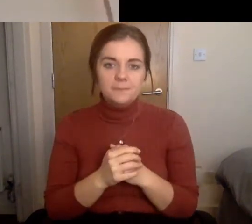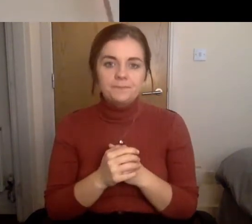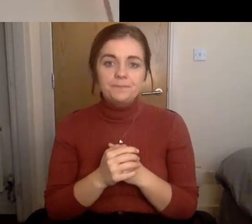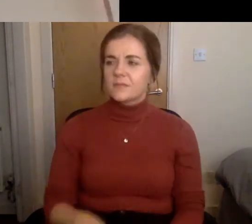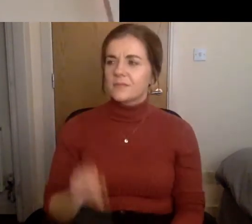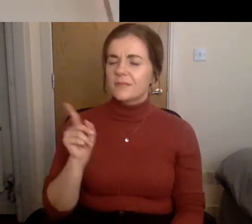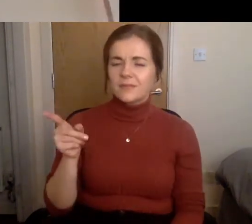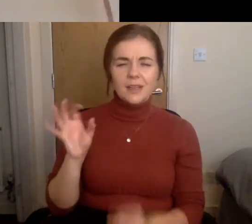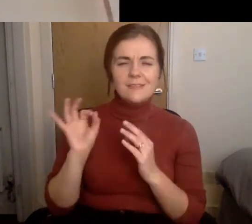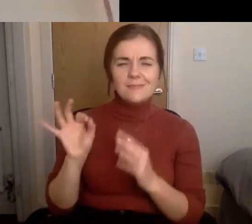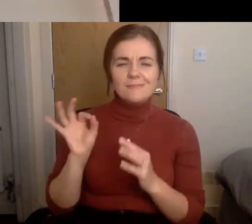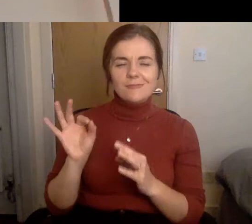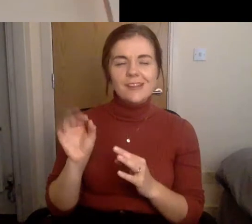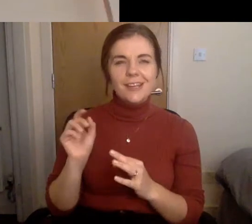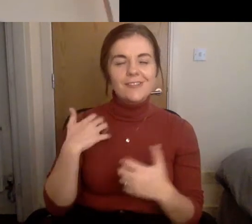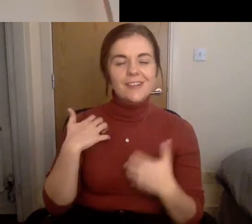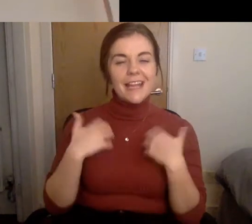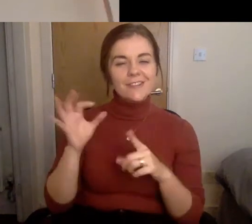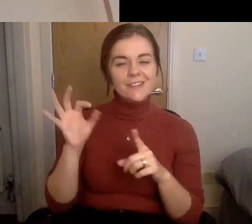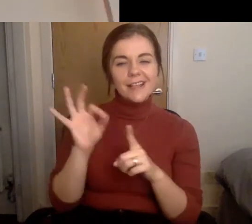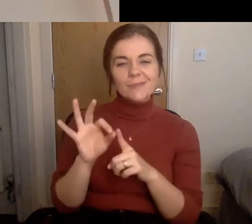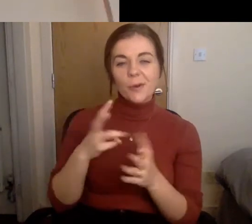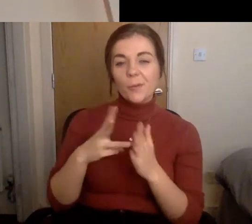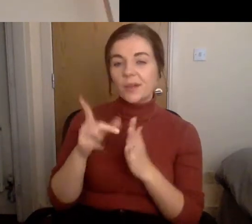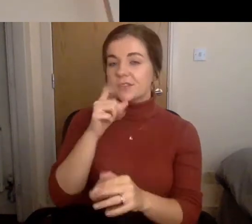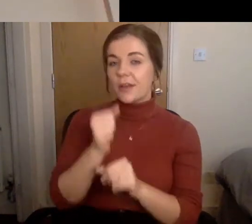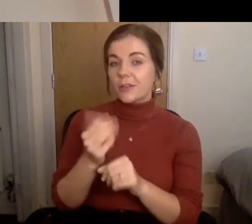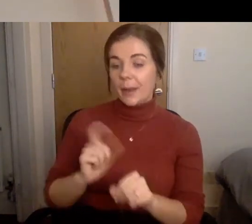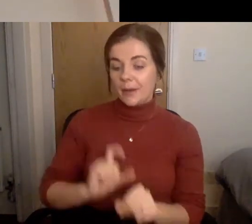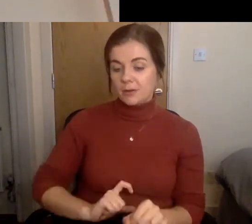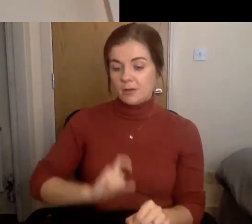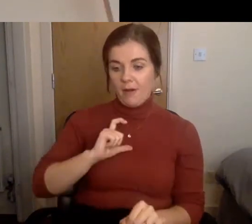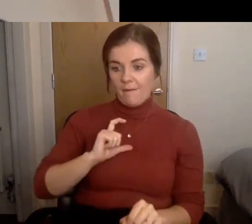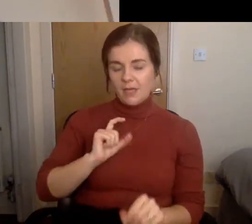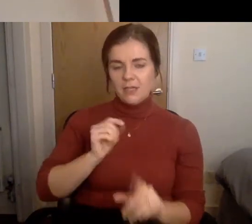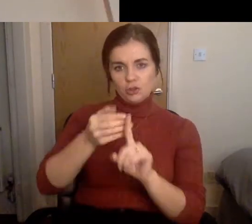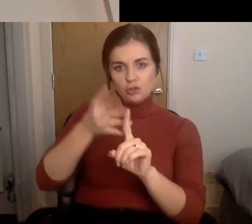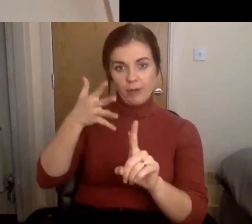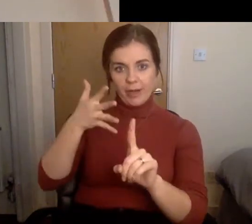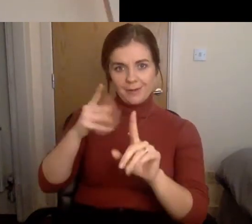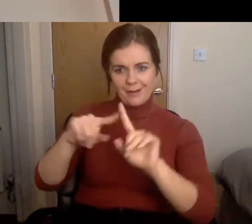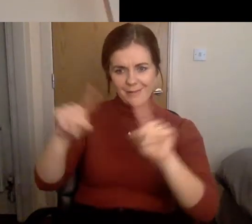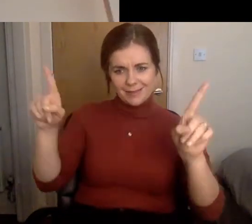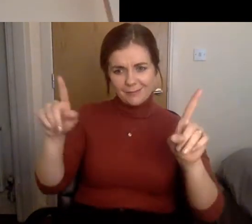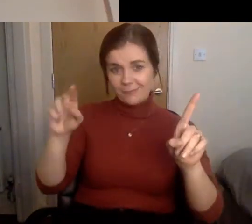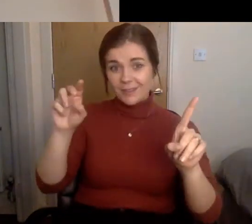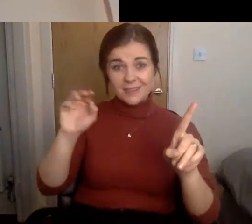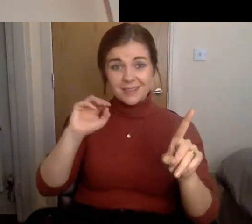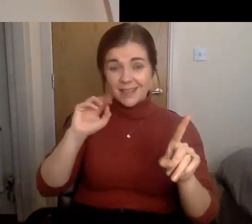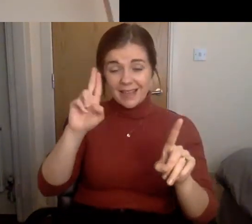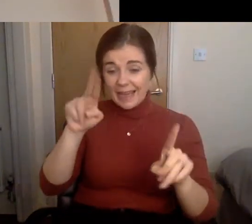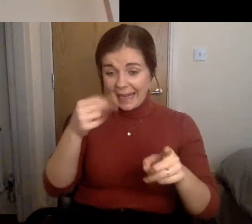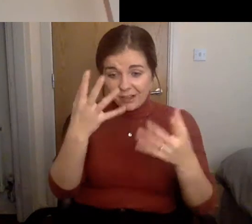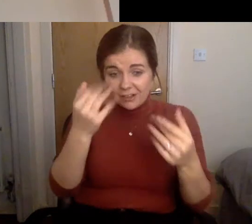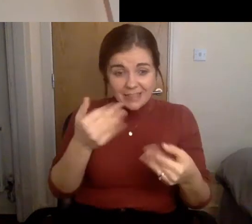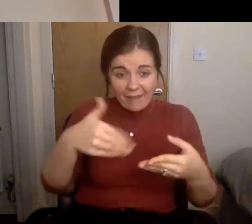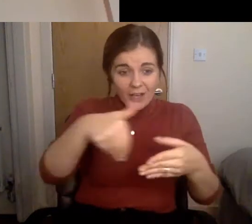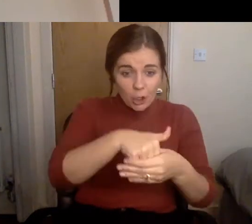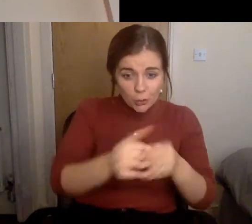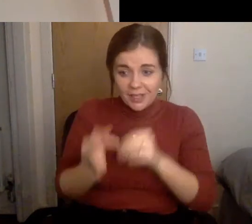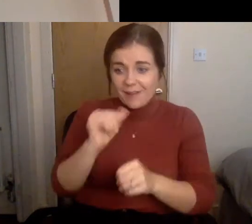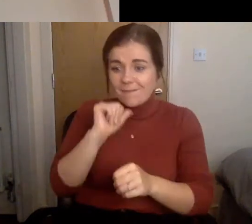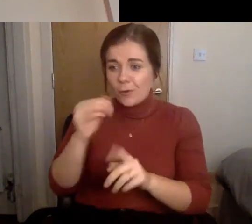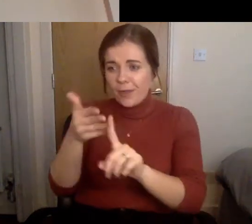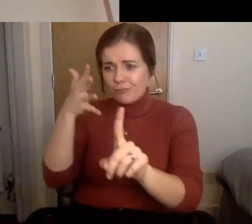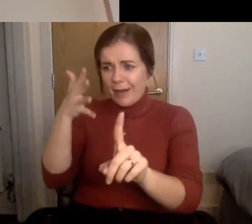really getting interesting one there when you're saying about like having the confidence to recognize difference, like, because like you can't have inclusion without a recognition of difference. Otherwise, what are